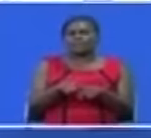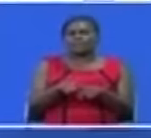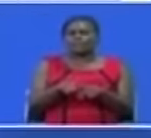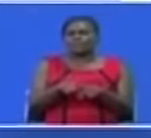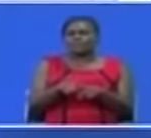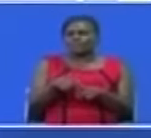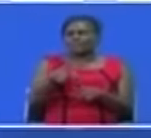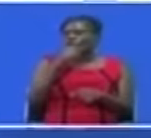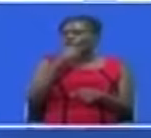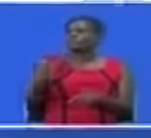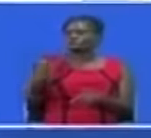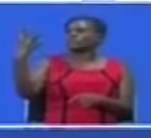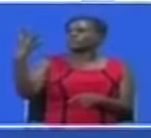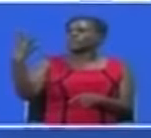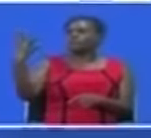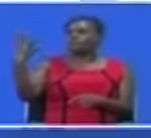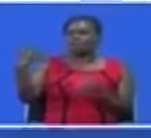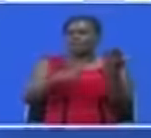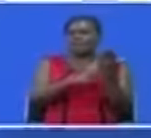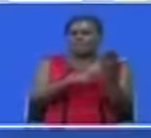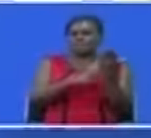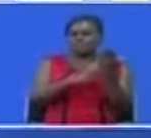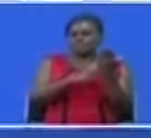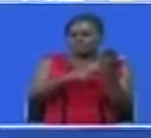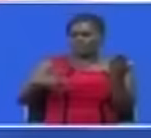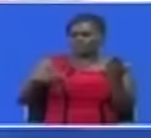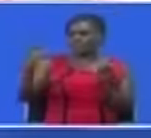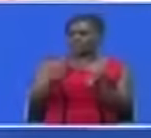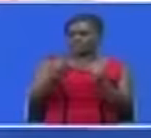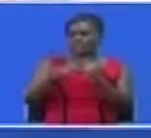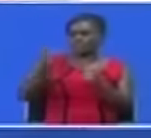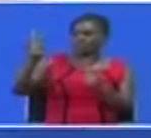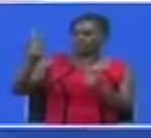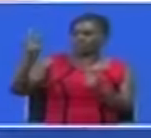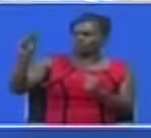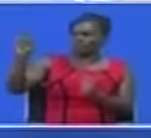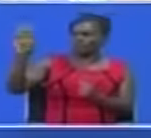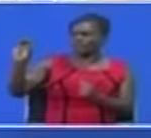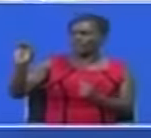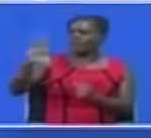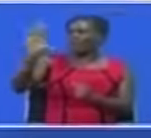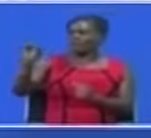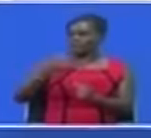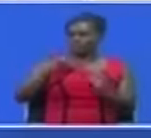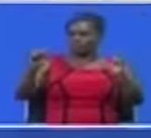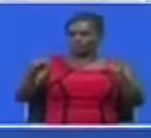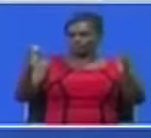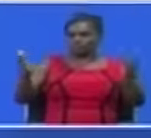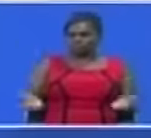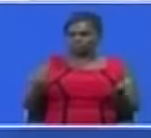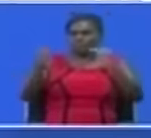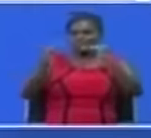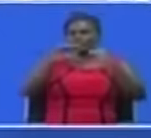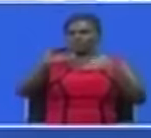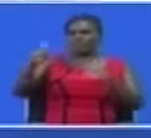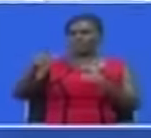the mountaintops. The 24-year-old, who was named as the Rookie of the Year for the 2016 WNBA season, says Africa has the potential to rise to the level of